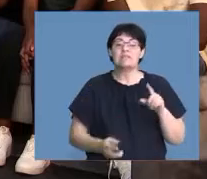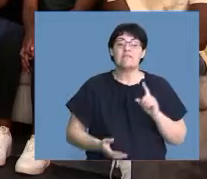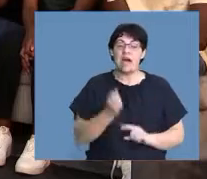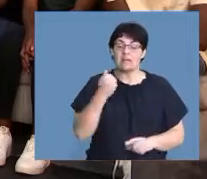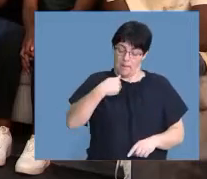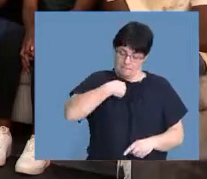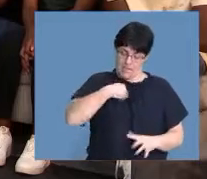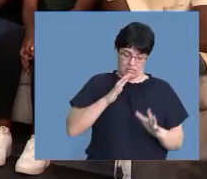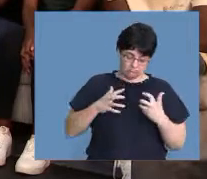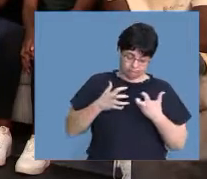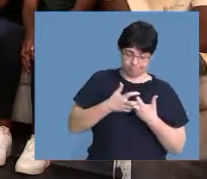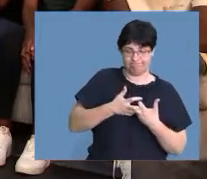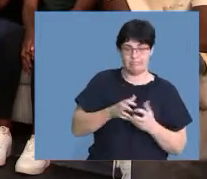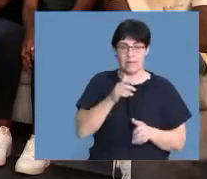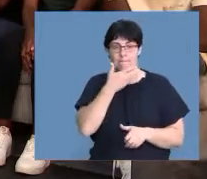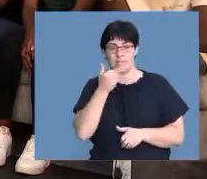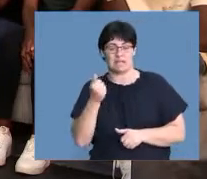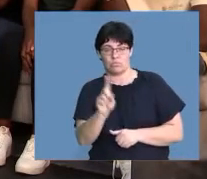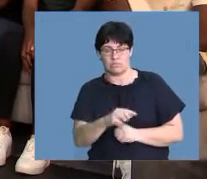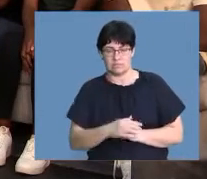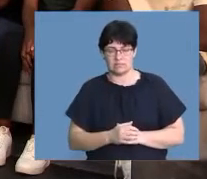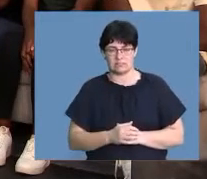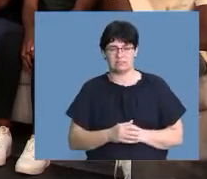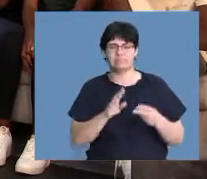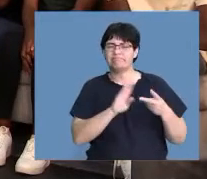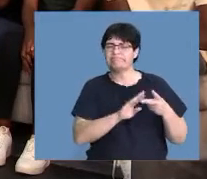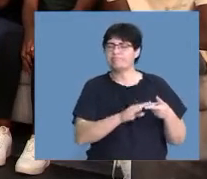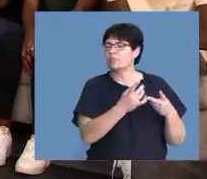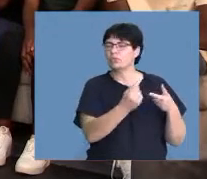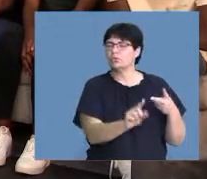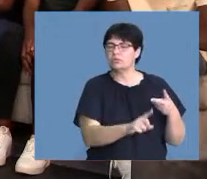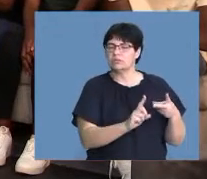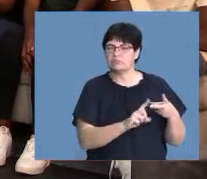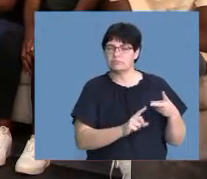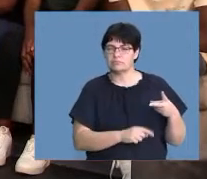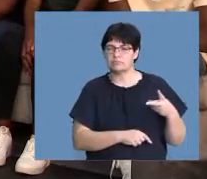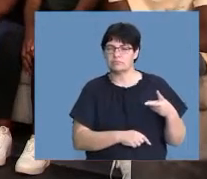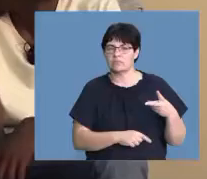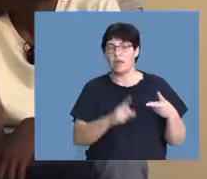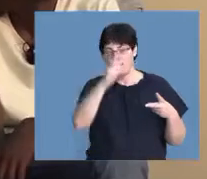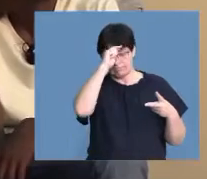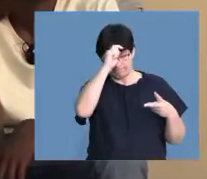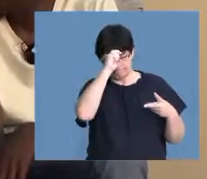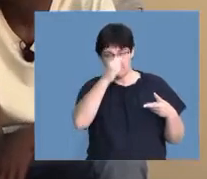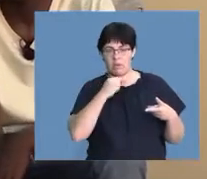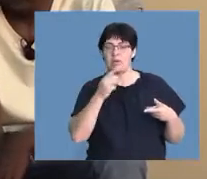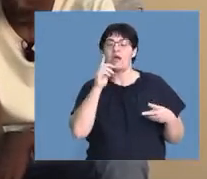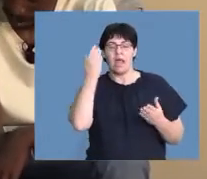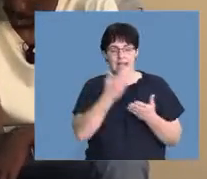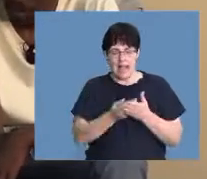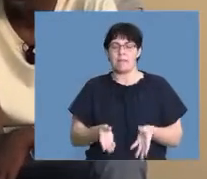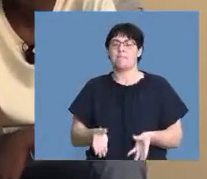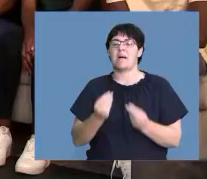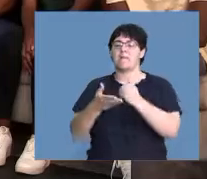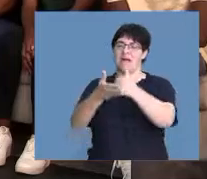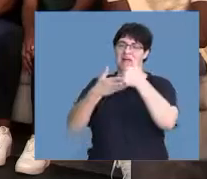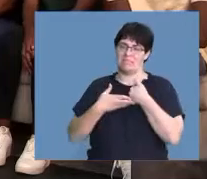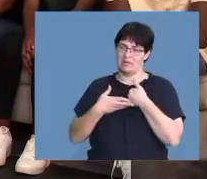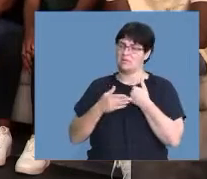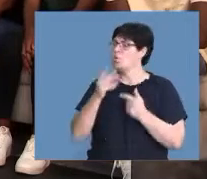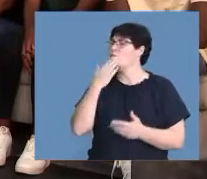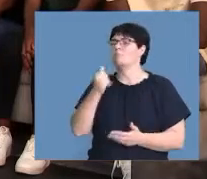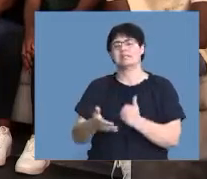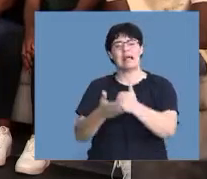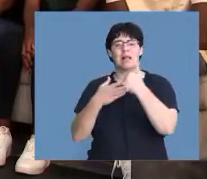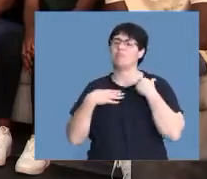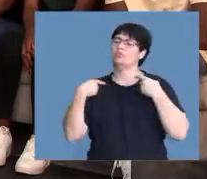works for you. You'll realize it. Something else that we can do? Once you acknowledge, you can also get help. Help. Yeah. Ask for help. Hey,